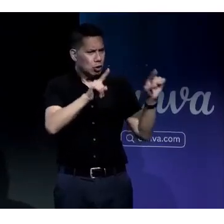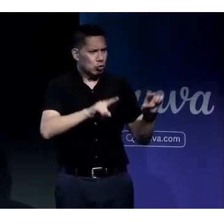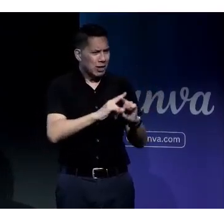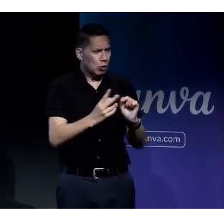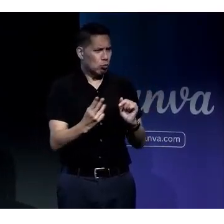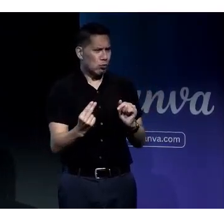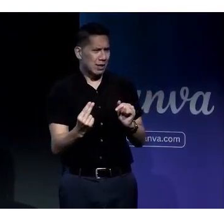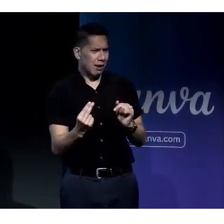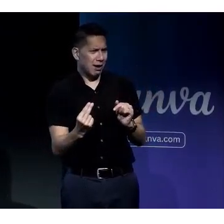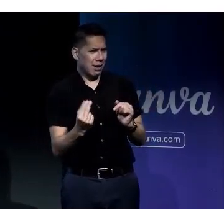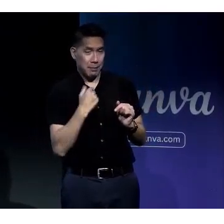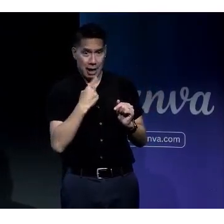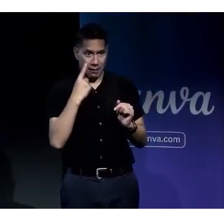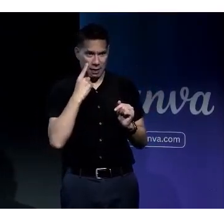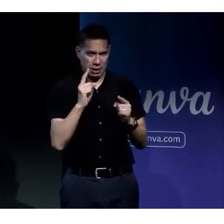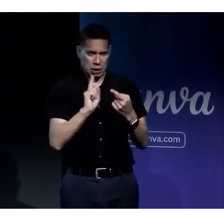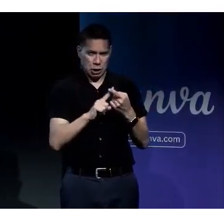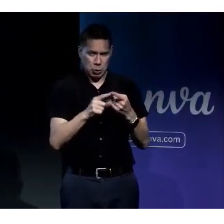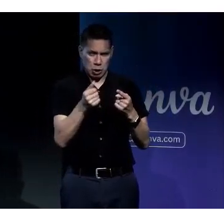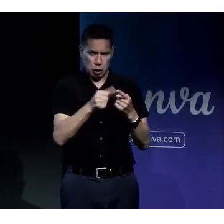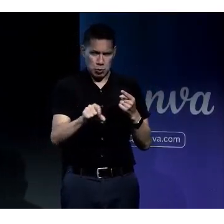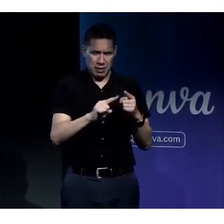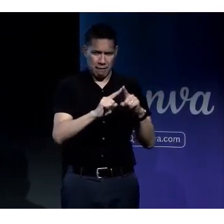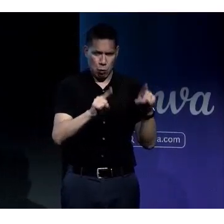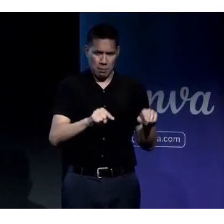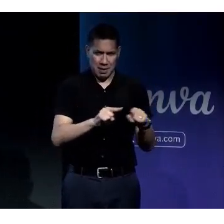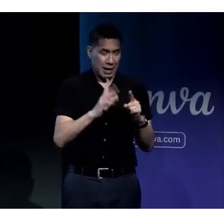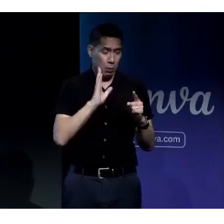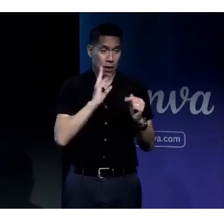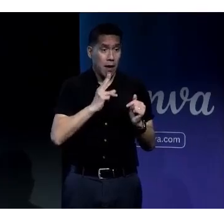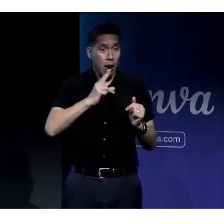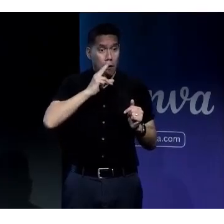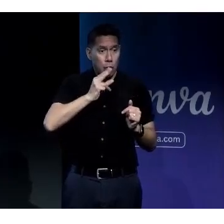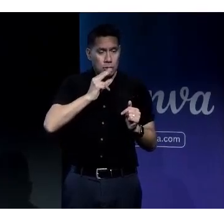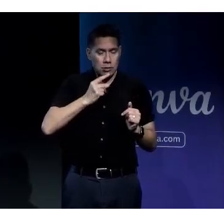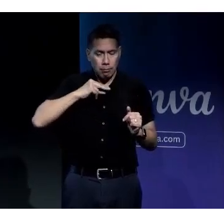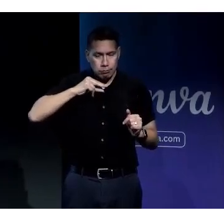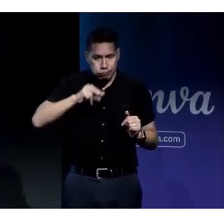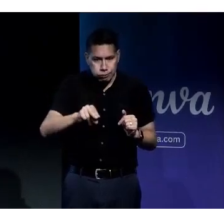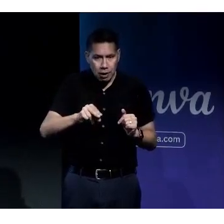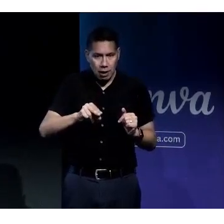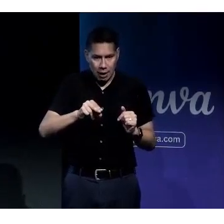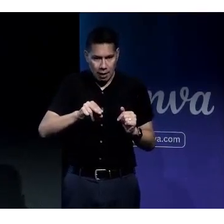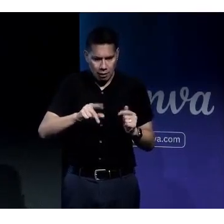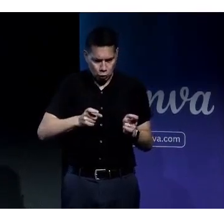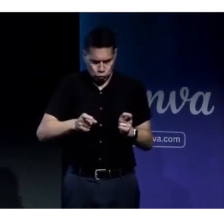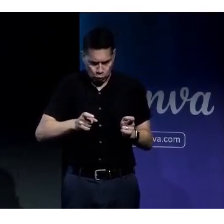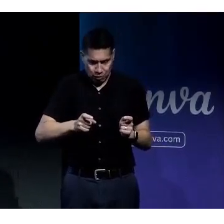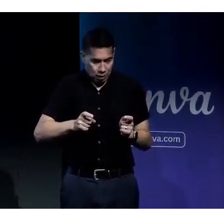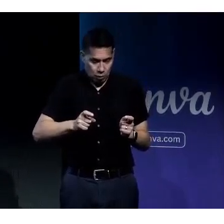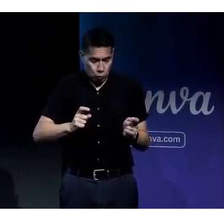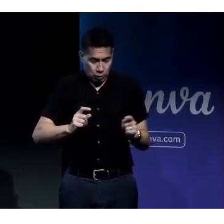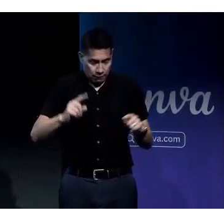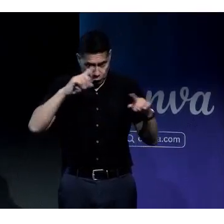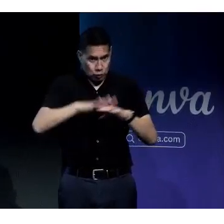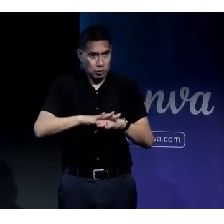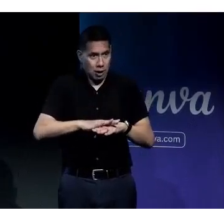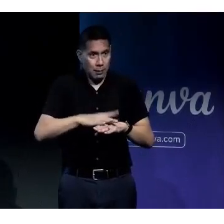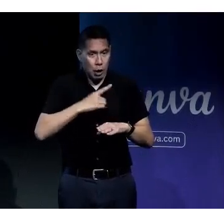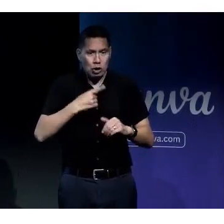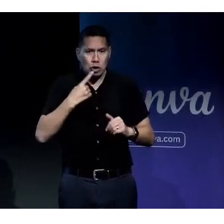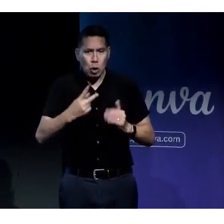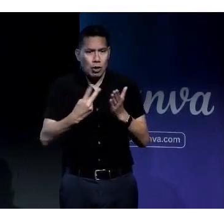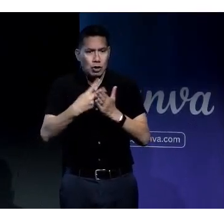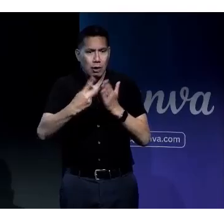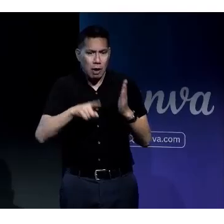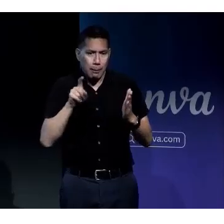could probably still use the form, whereas a voice control user might get confused because they just told their software to press the go button based